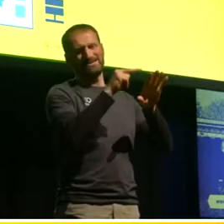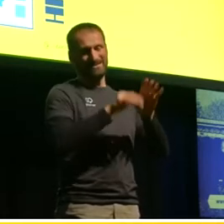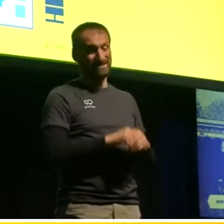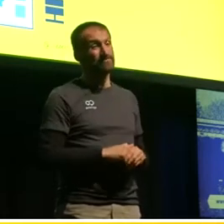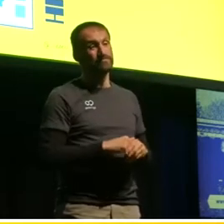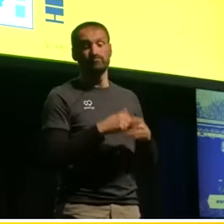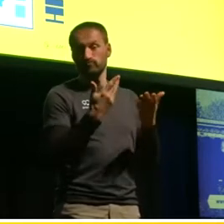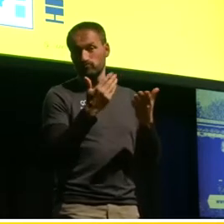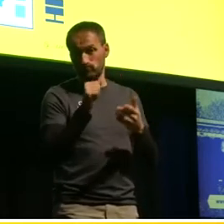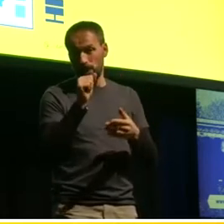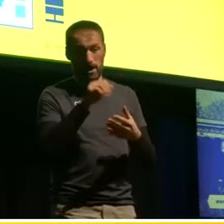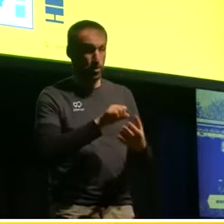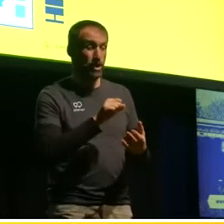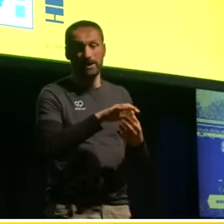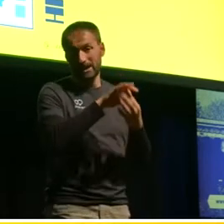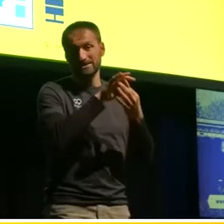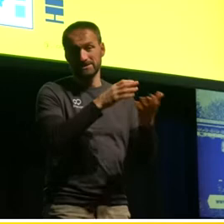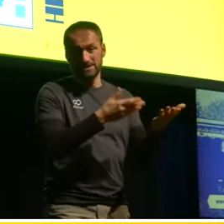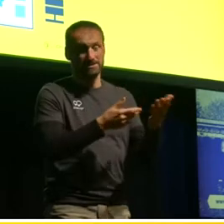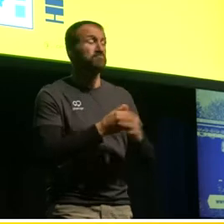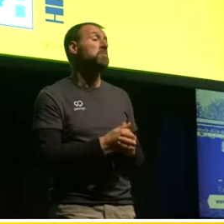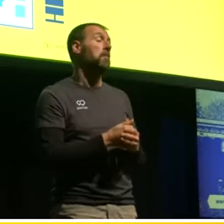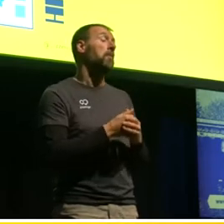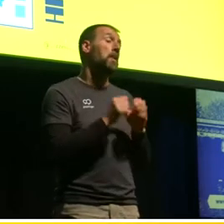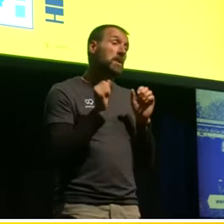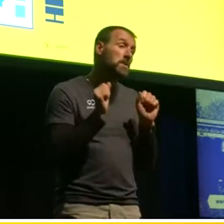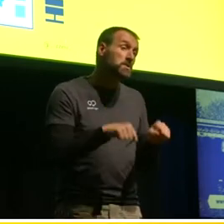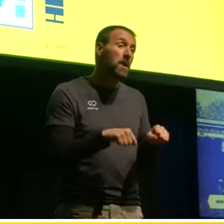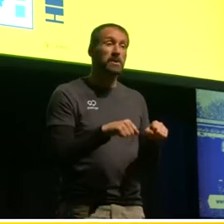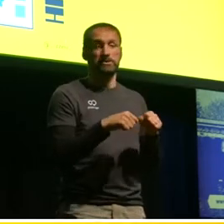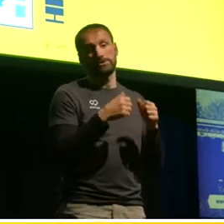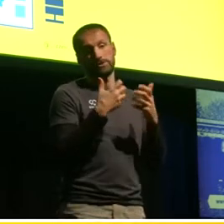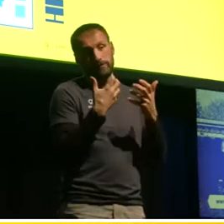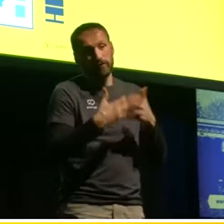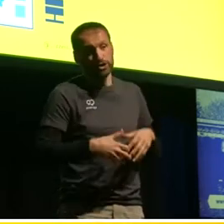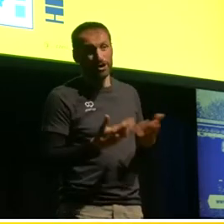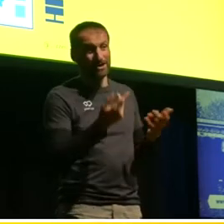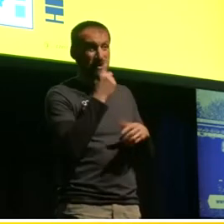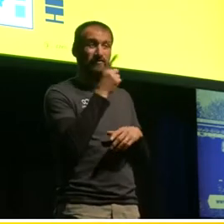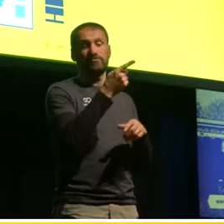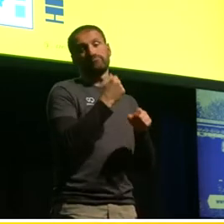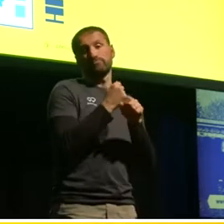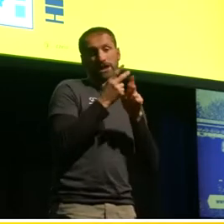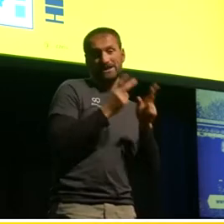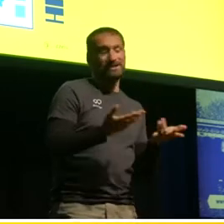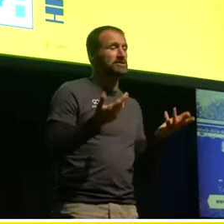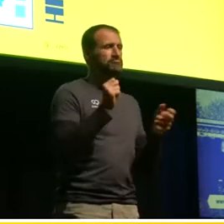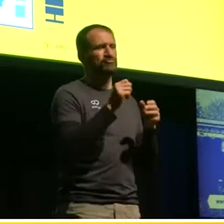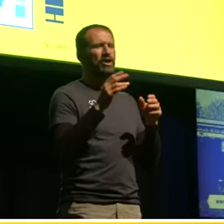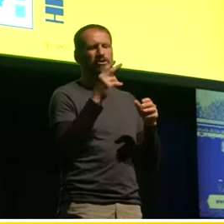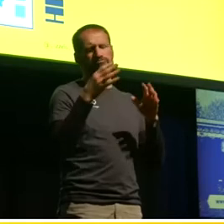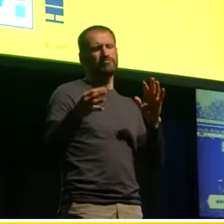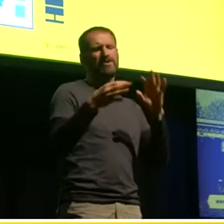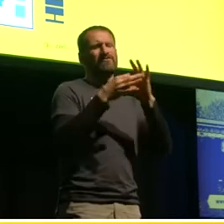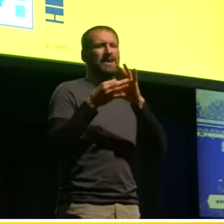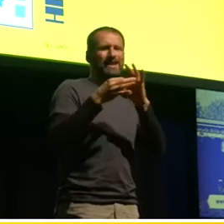take. And it might work very well in the right ways. And you can just link in between so they